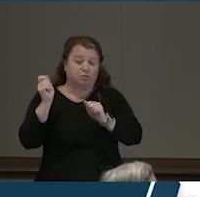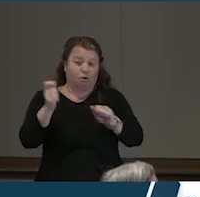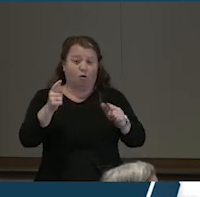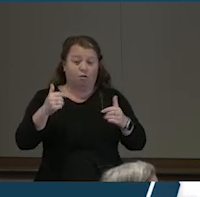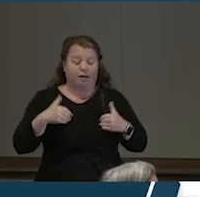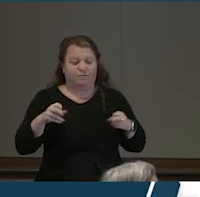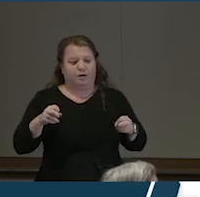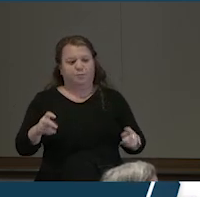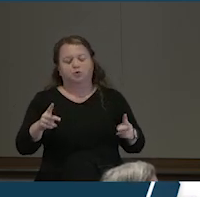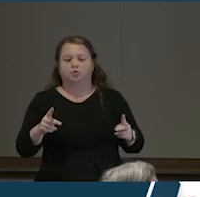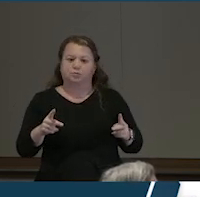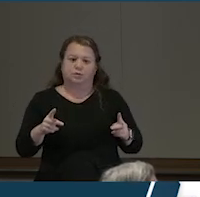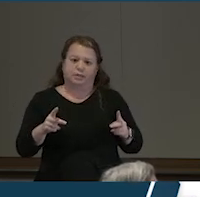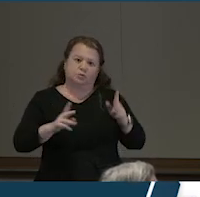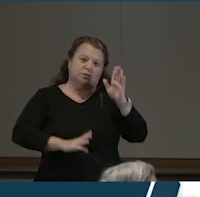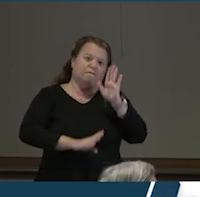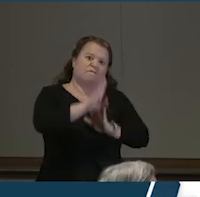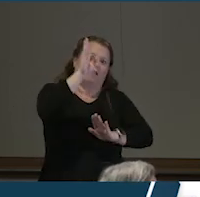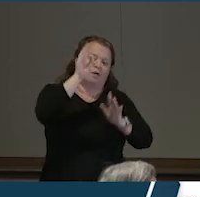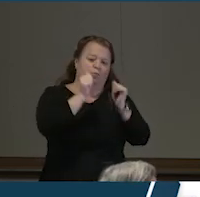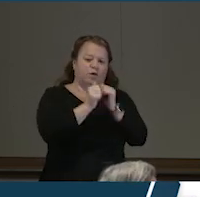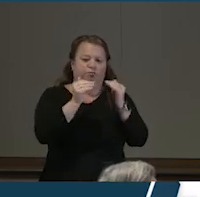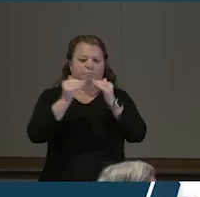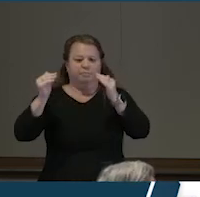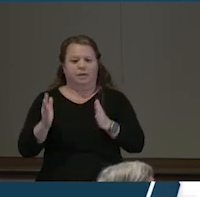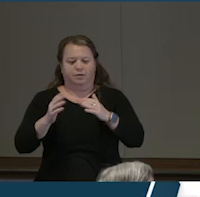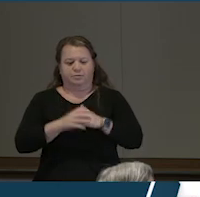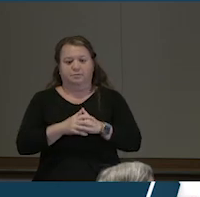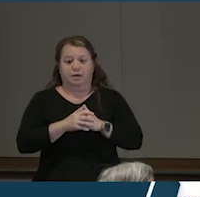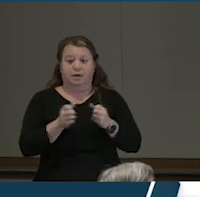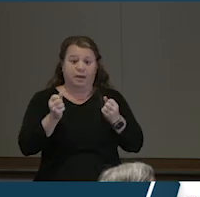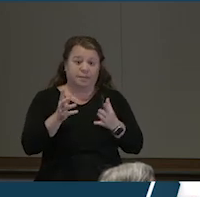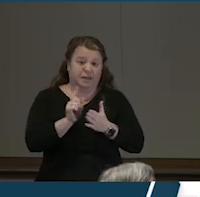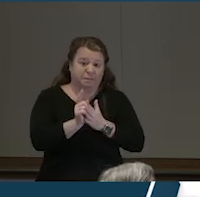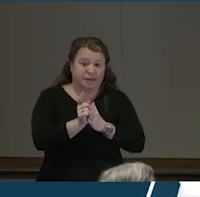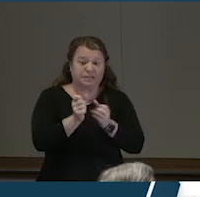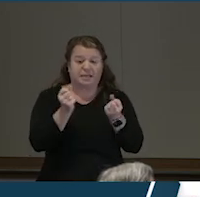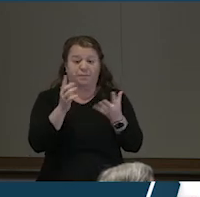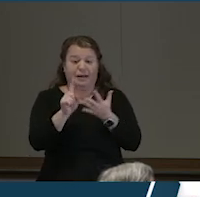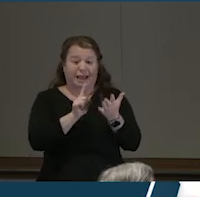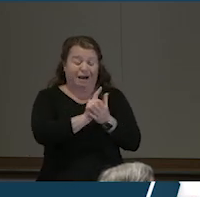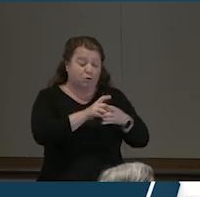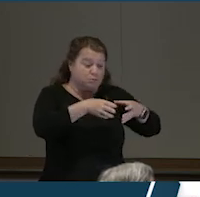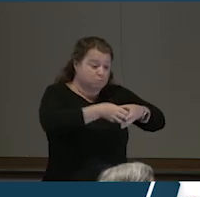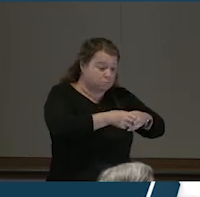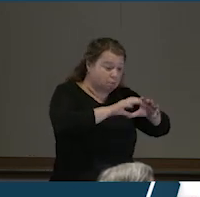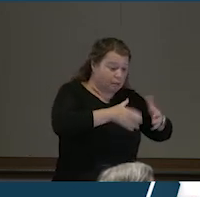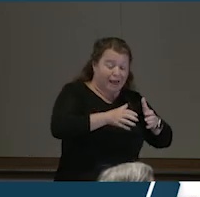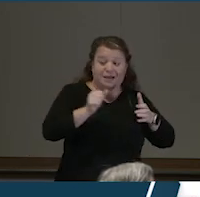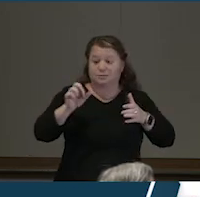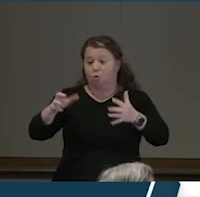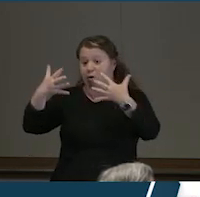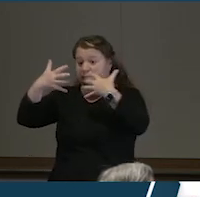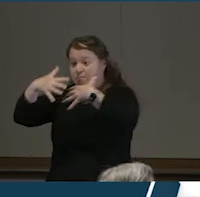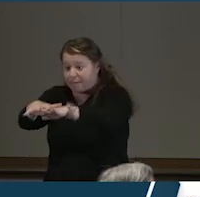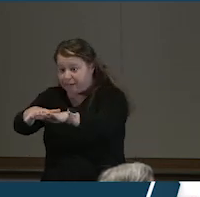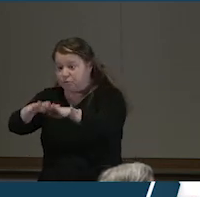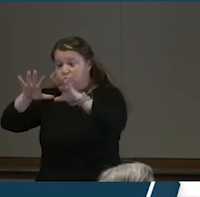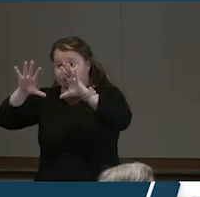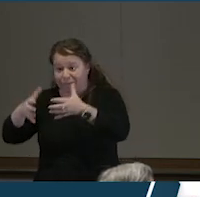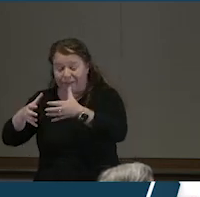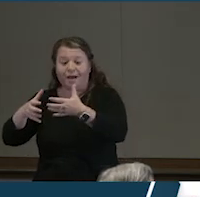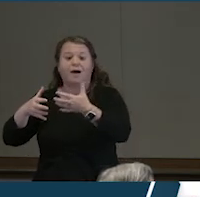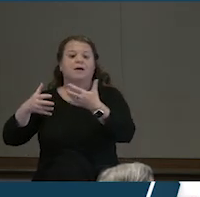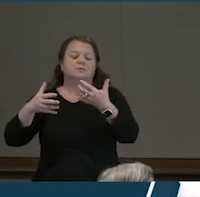typically developing peers. But the amount of minutes or hours may be different from your child to your child, and that's okay. But you have to show